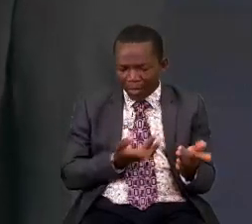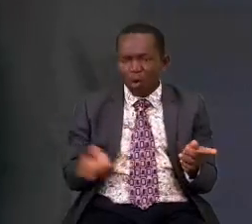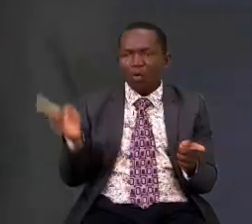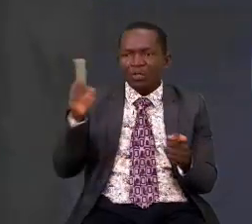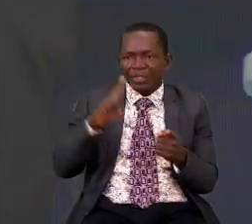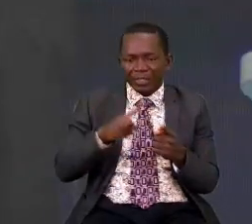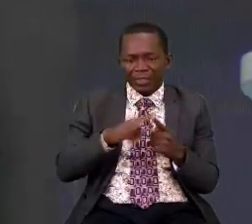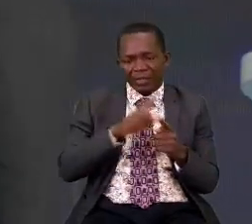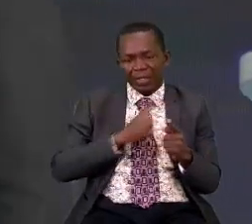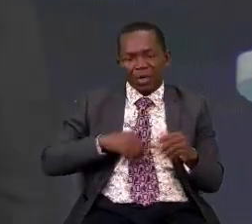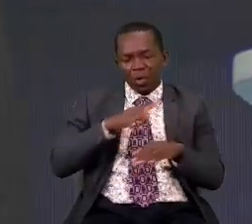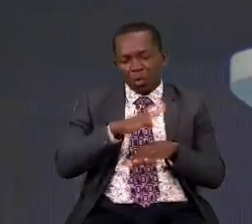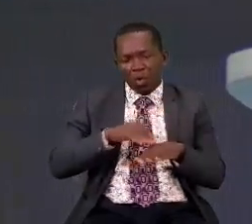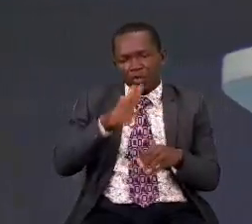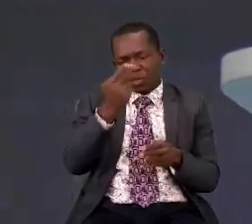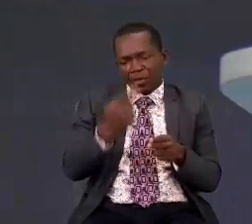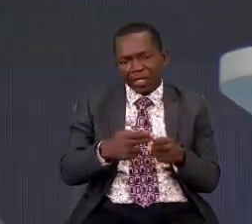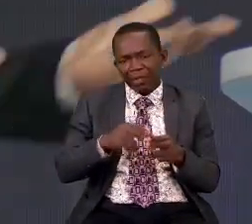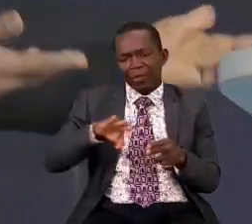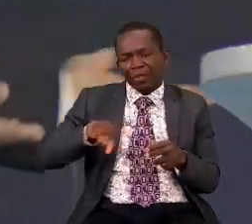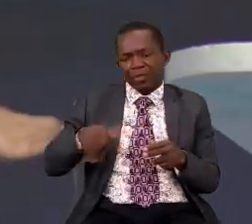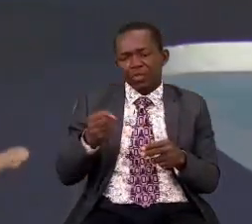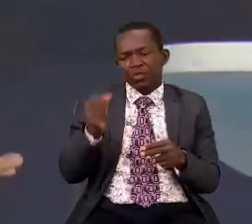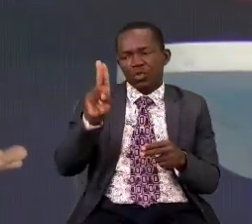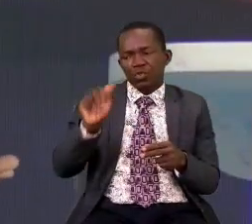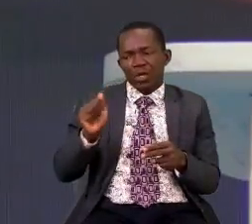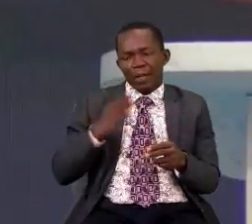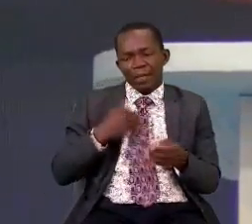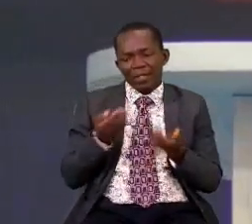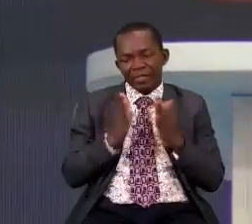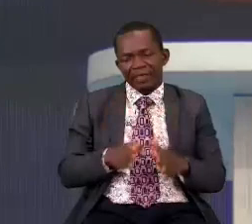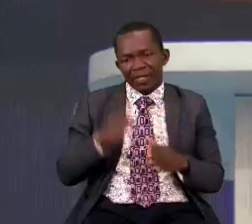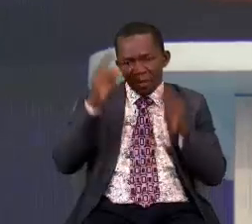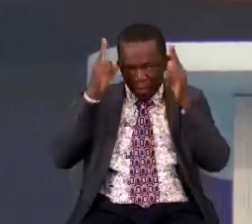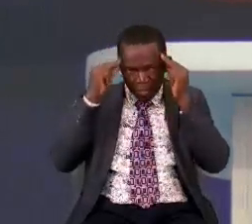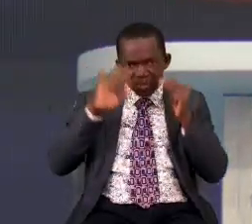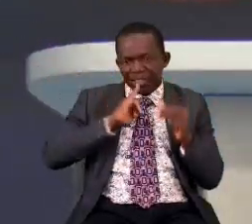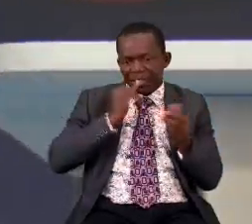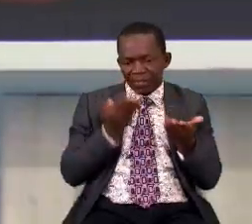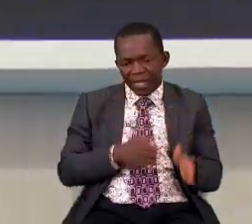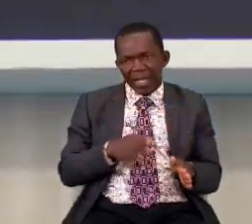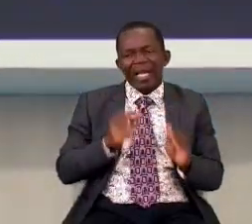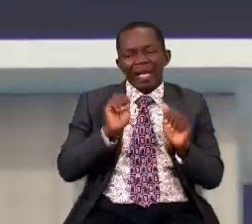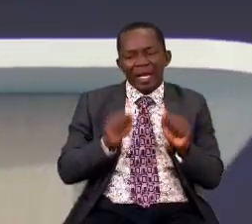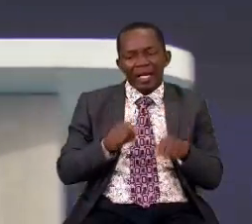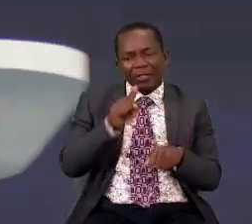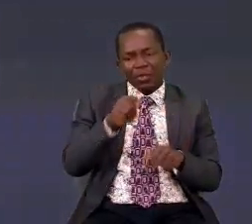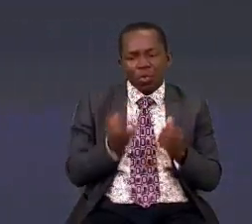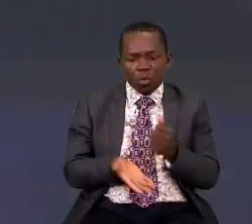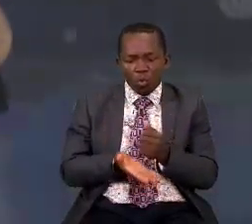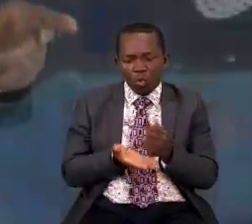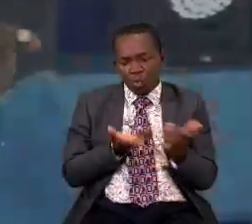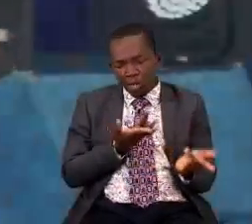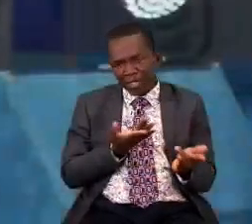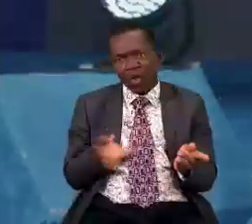says Rise is sending you to the people and all these people lead them to the land